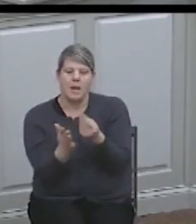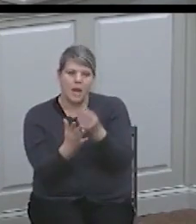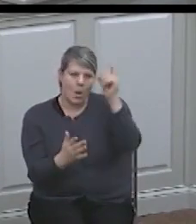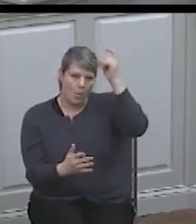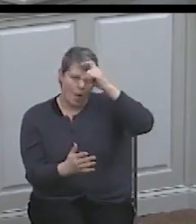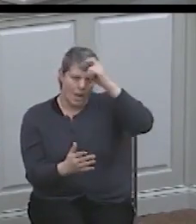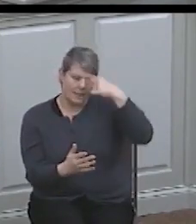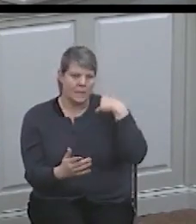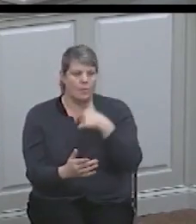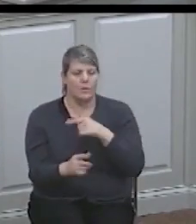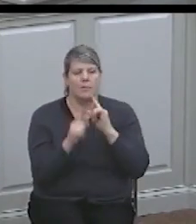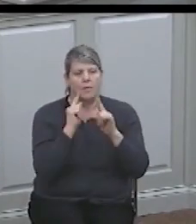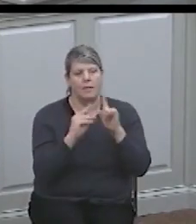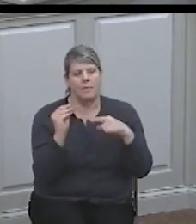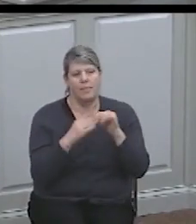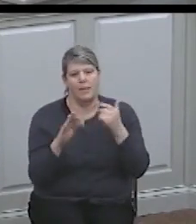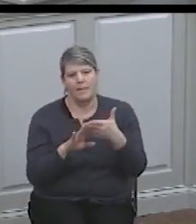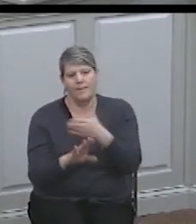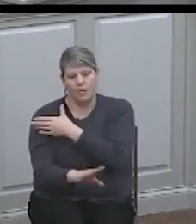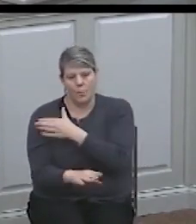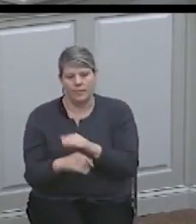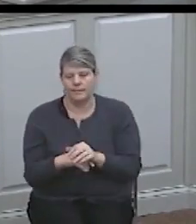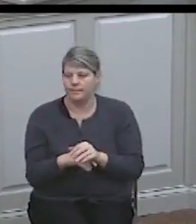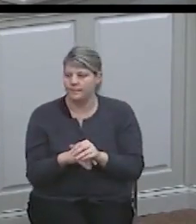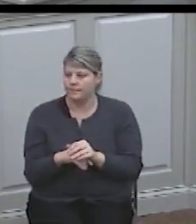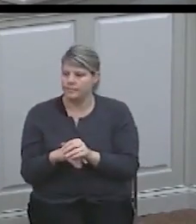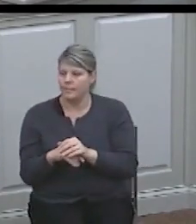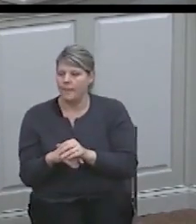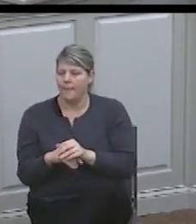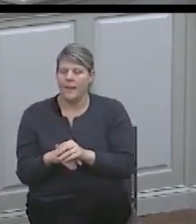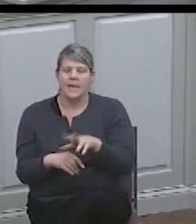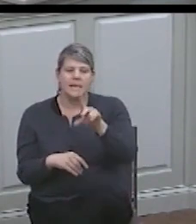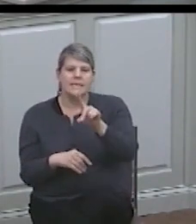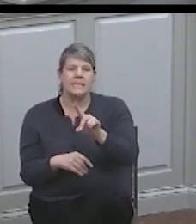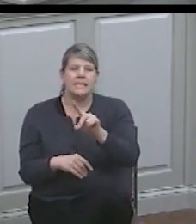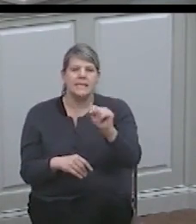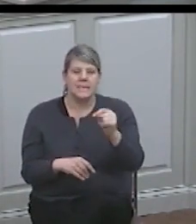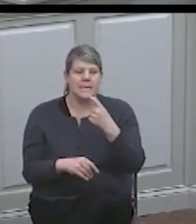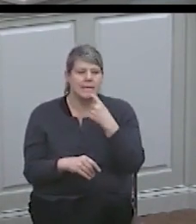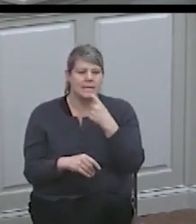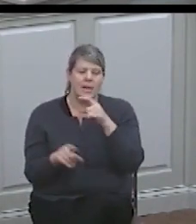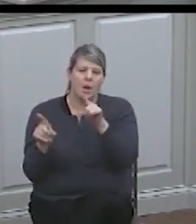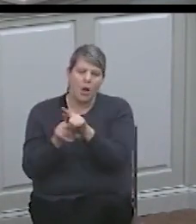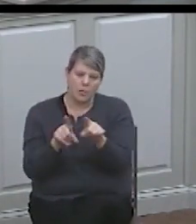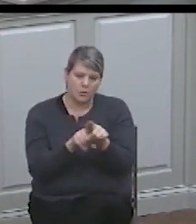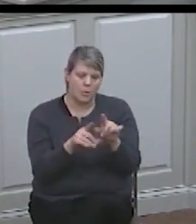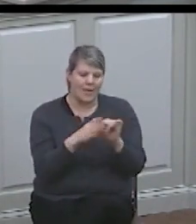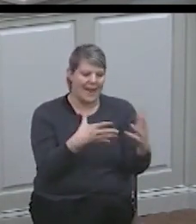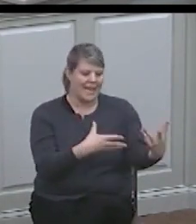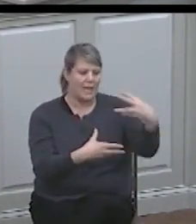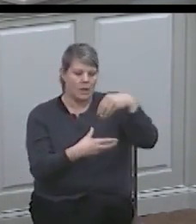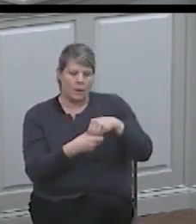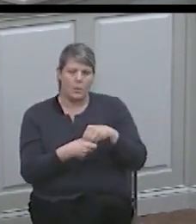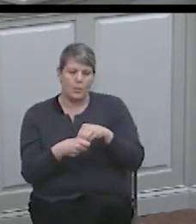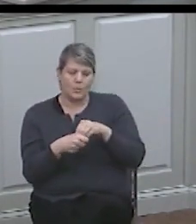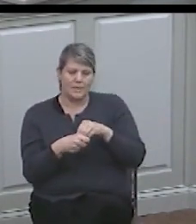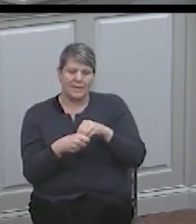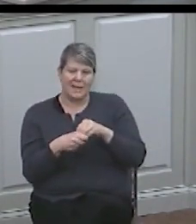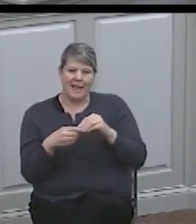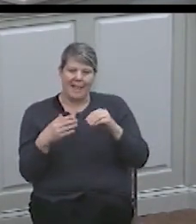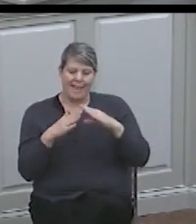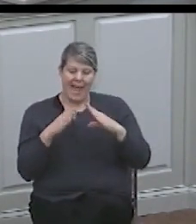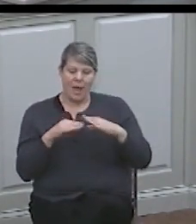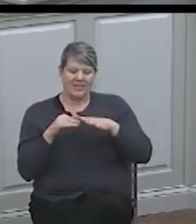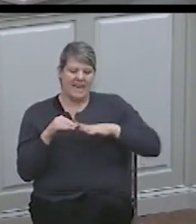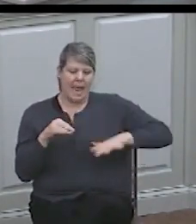earlier conversation. So, it also includes the neighborhood parks that was not included in the previous plan,